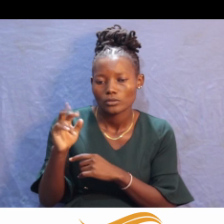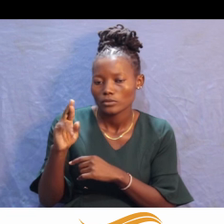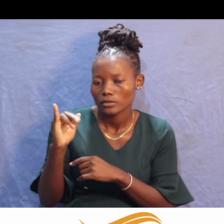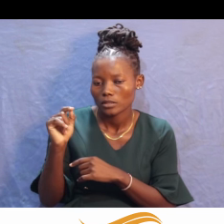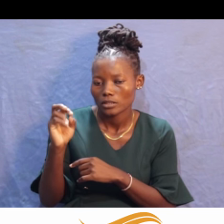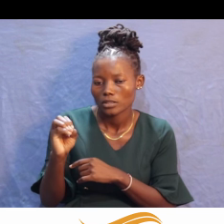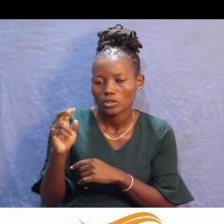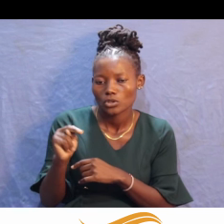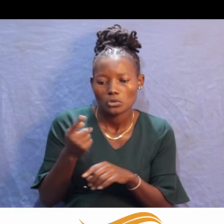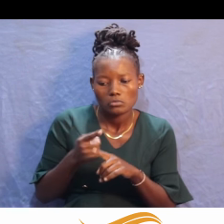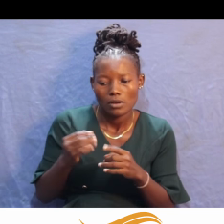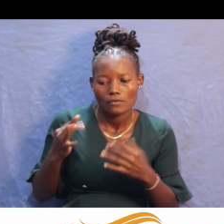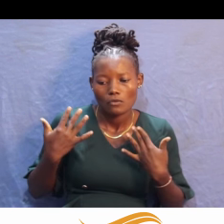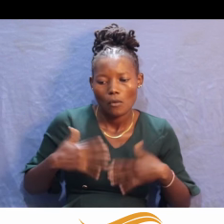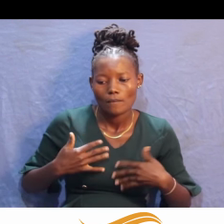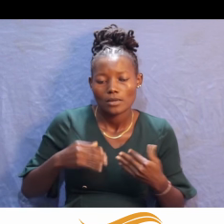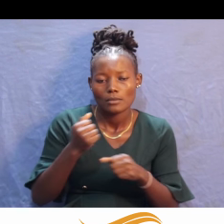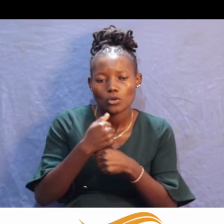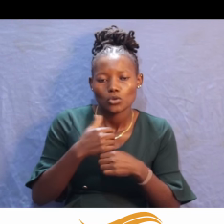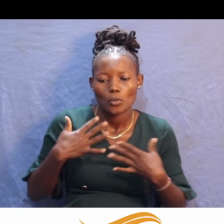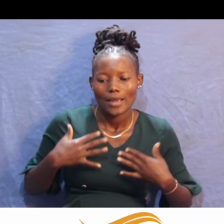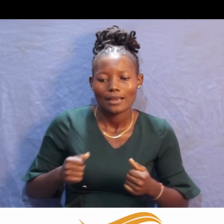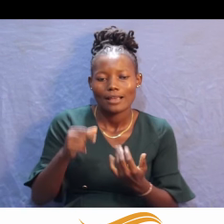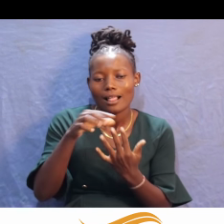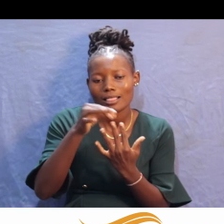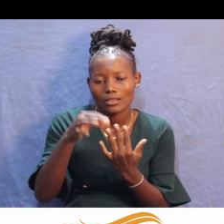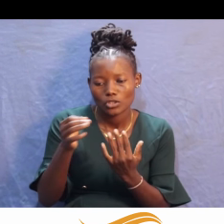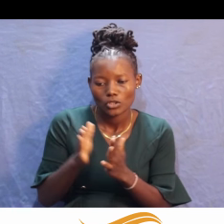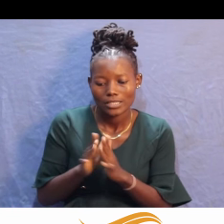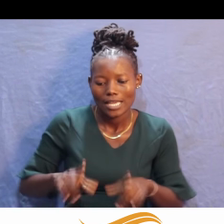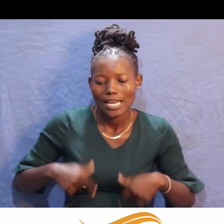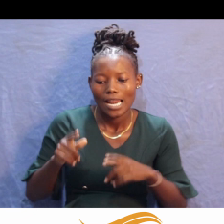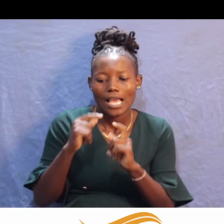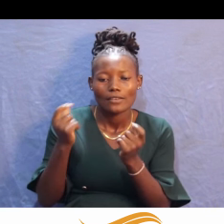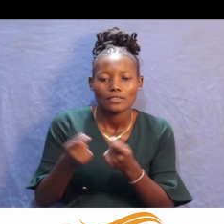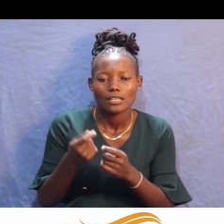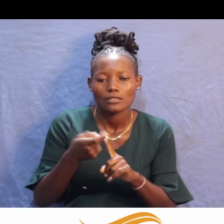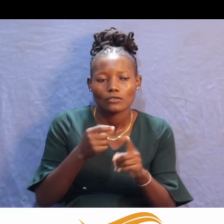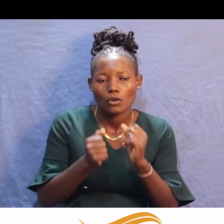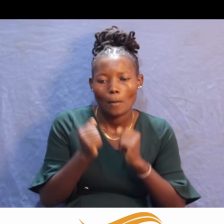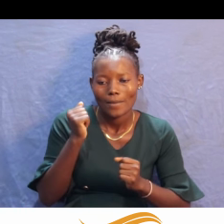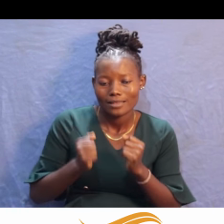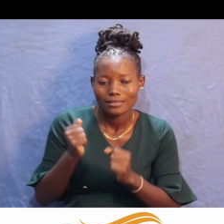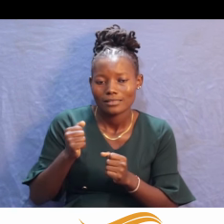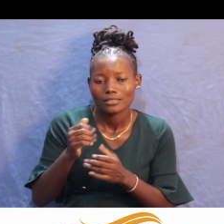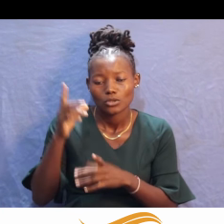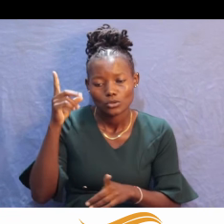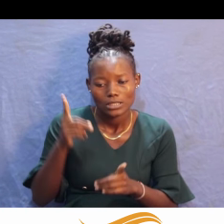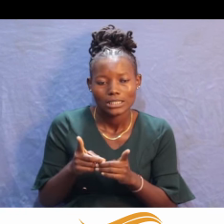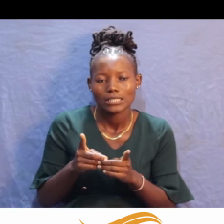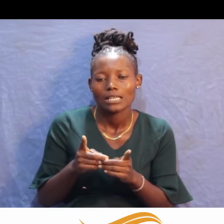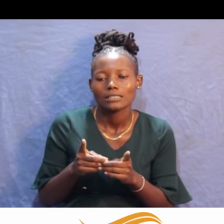But for people to make a choice of a healthy lifestyle, for an athlete to make a choice to